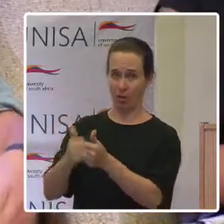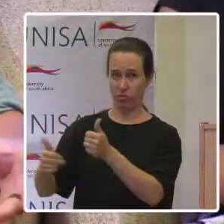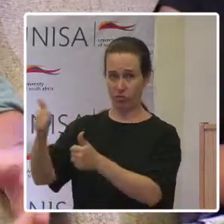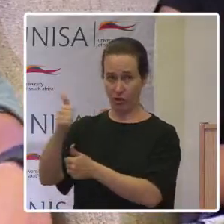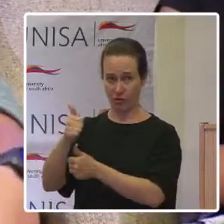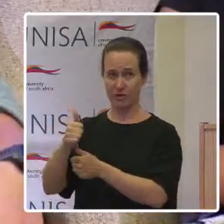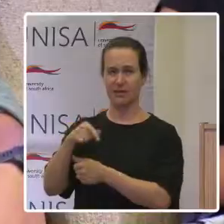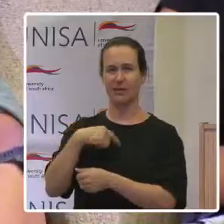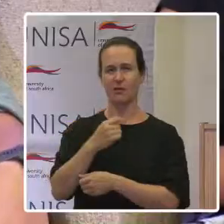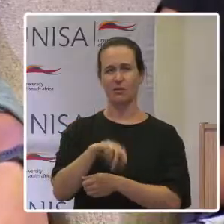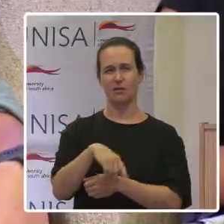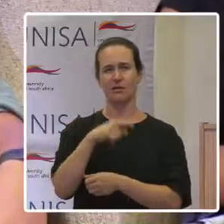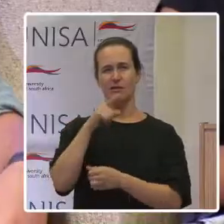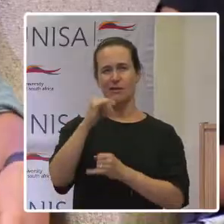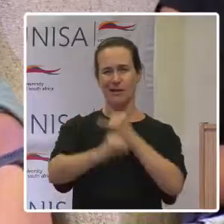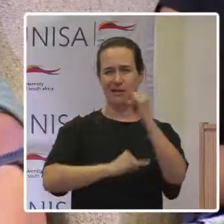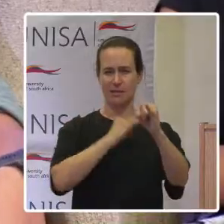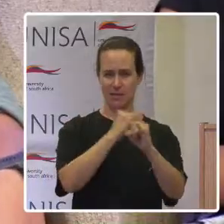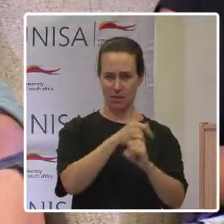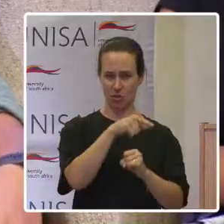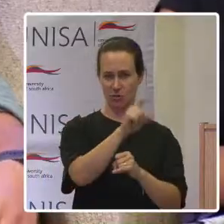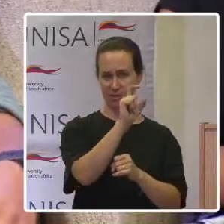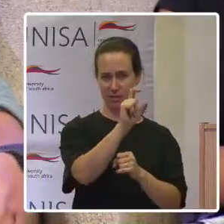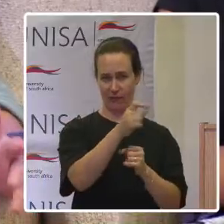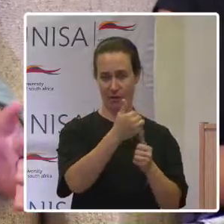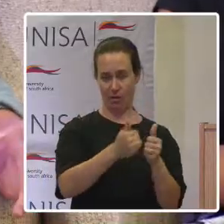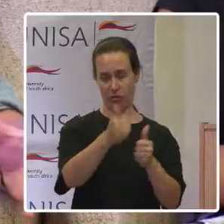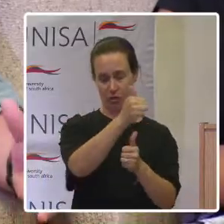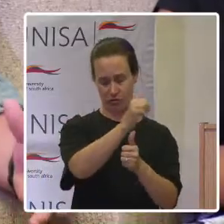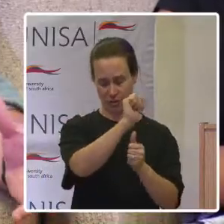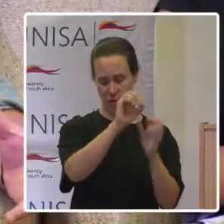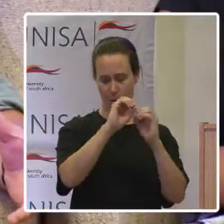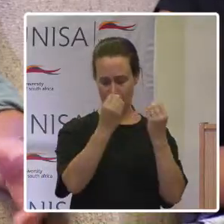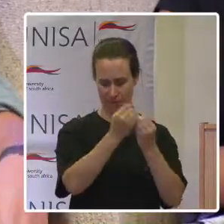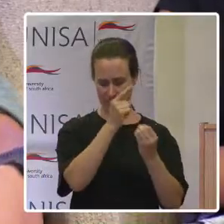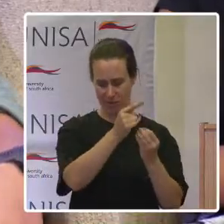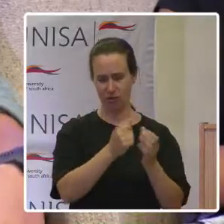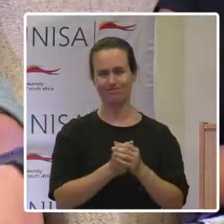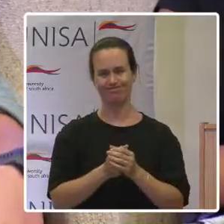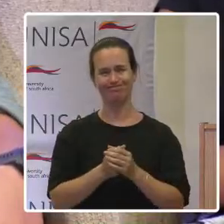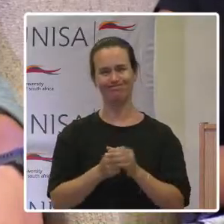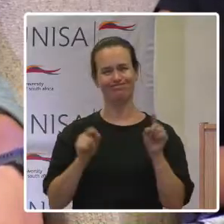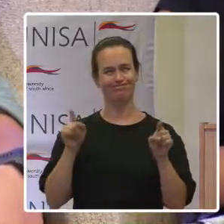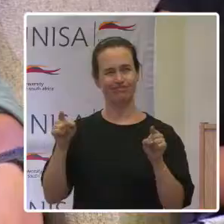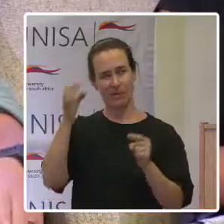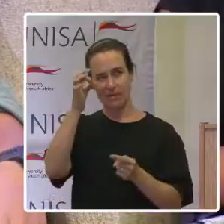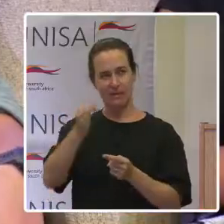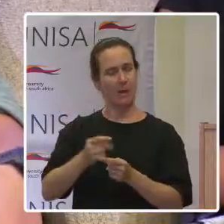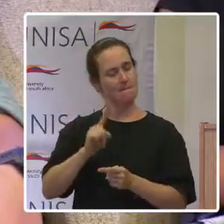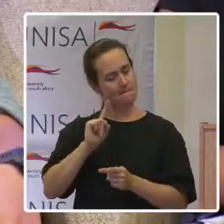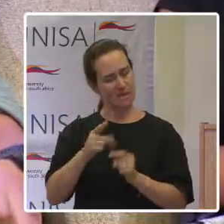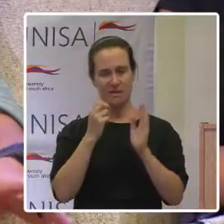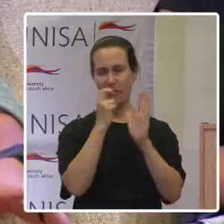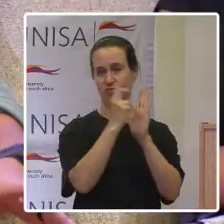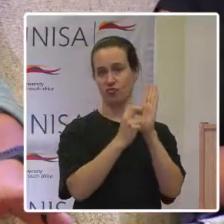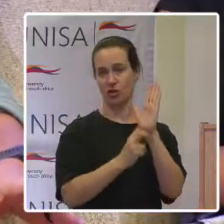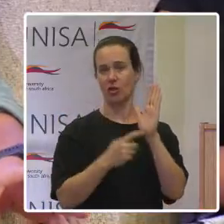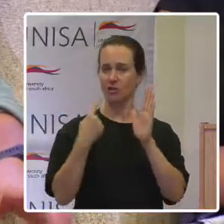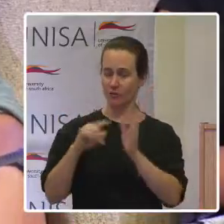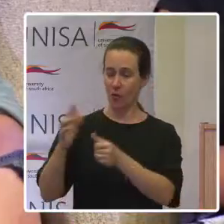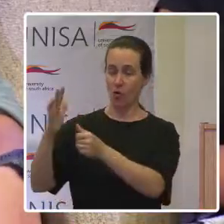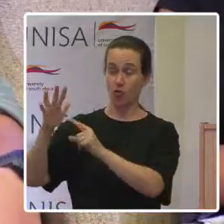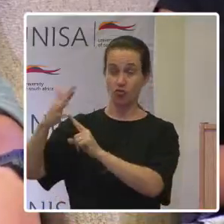as ICAO, your International Civil Aviation Organization, decided that there needed to be regulation for drones